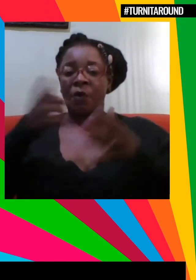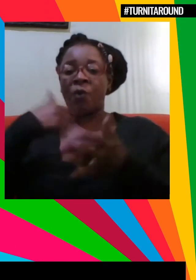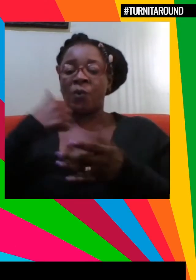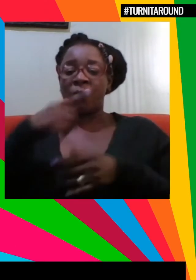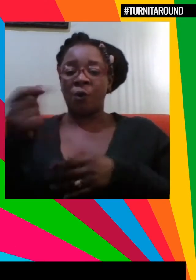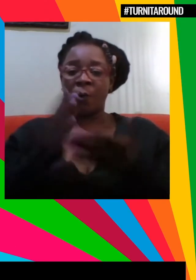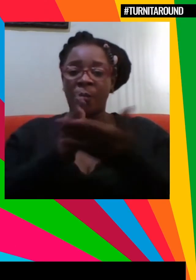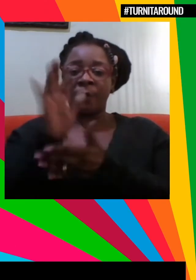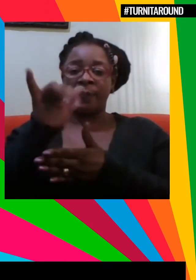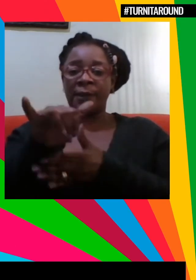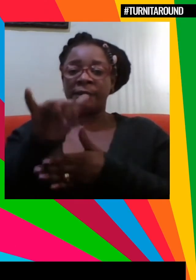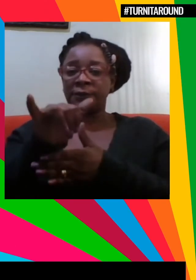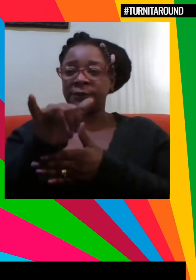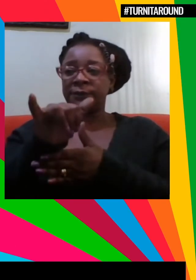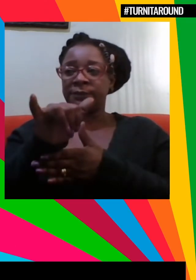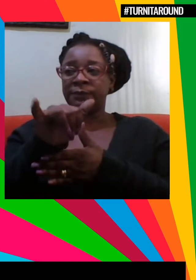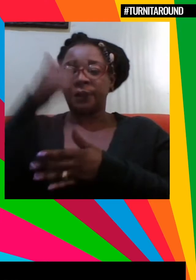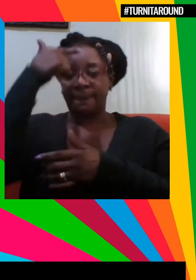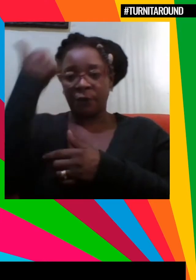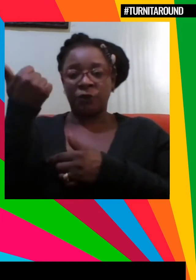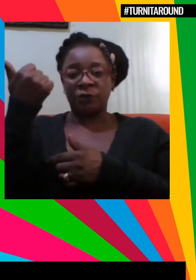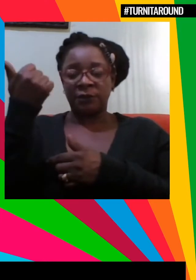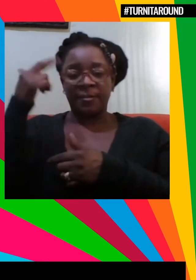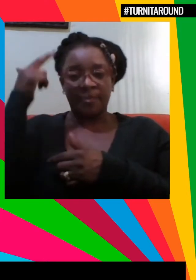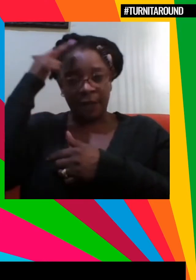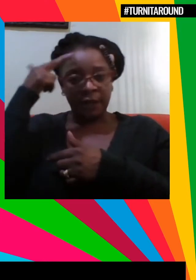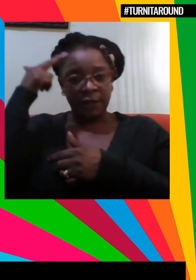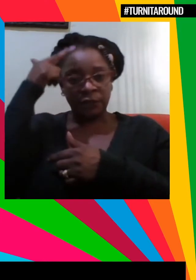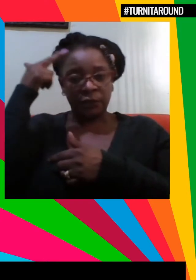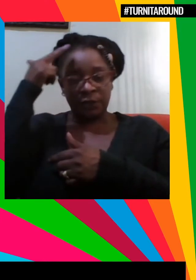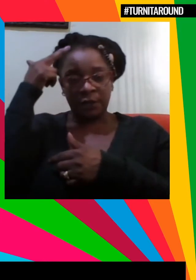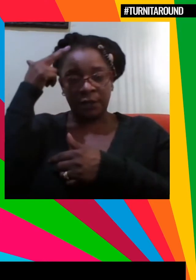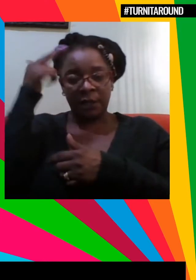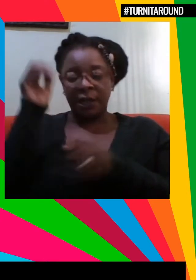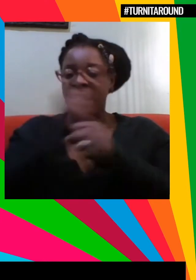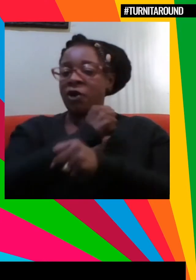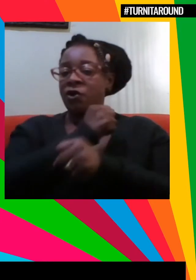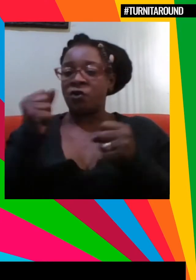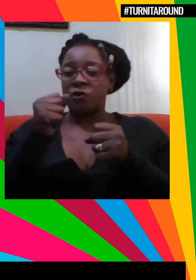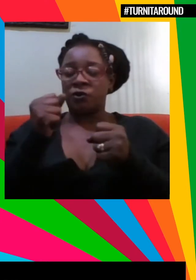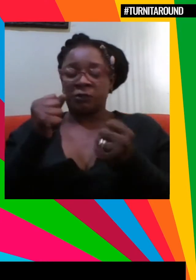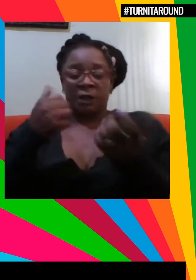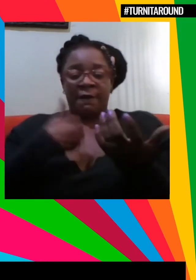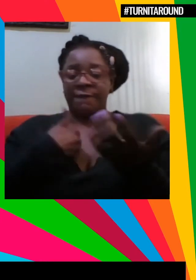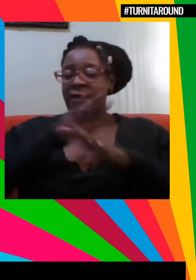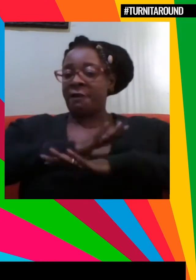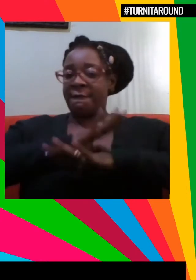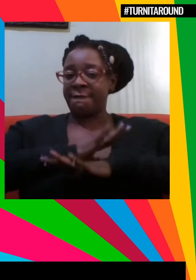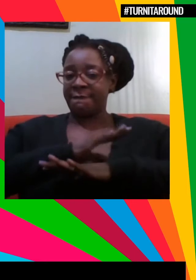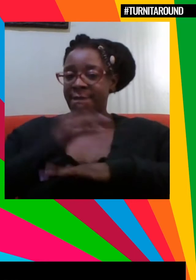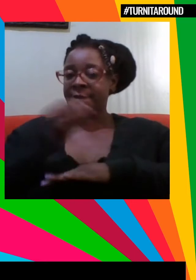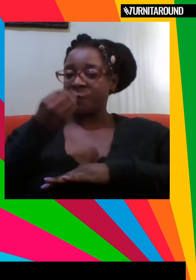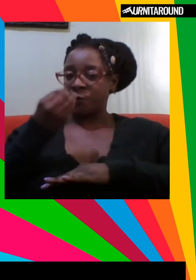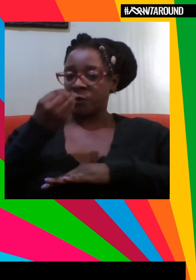to know how they're living, because the reason is because they can't put food on the table, and we're here to help